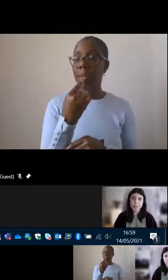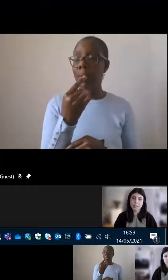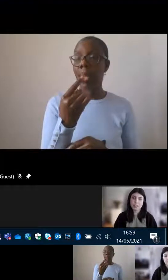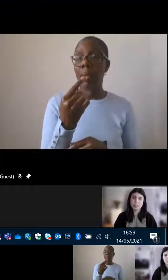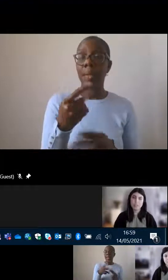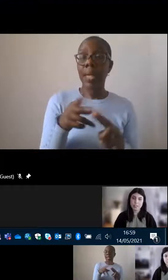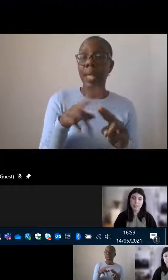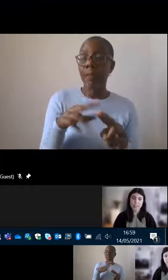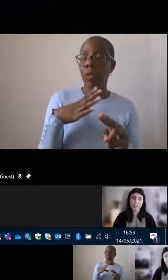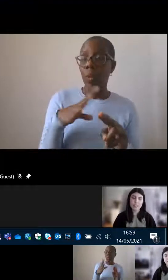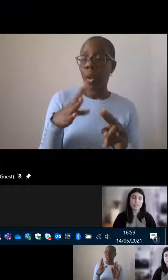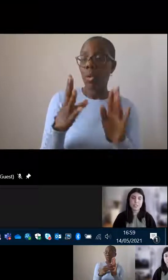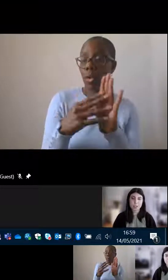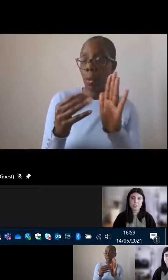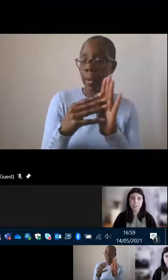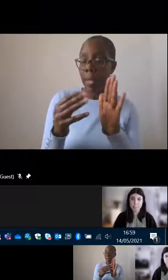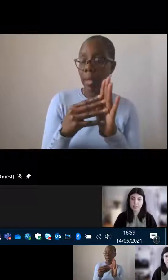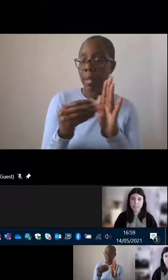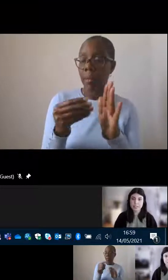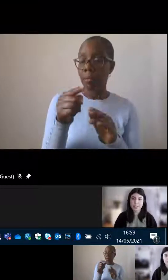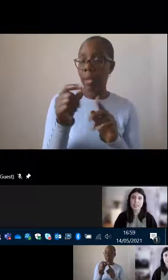do email